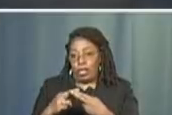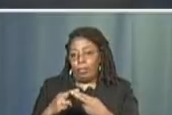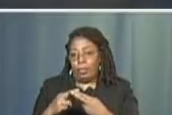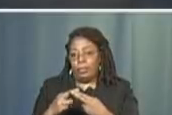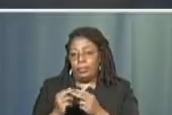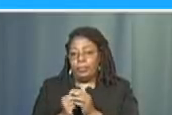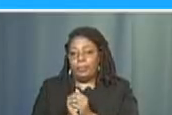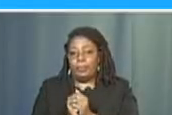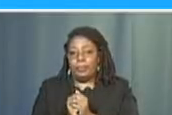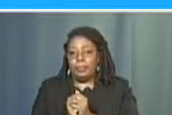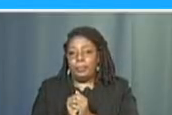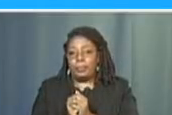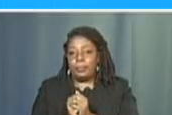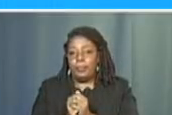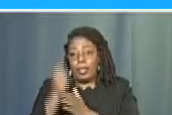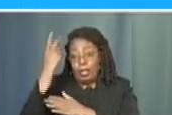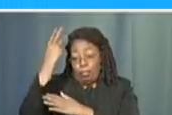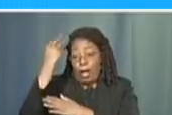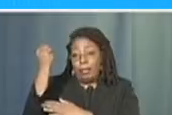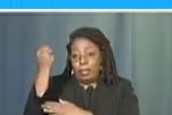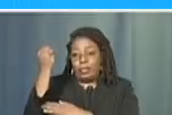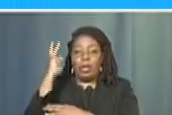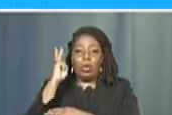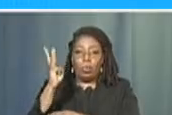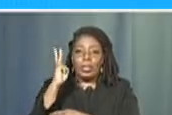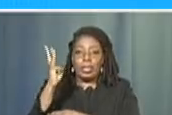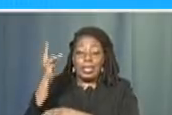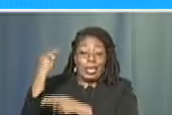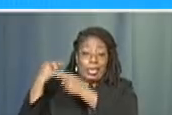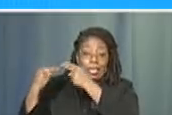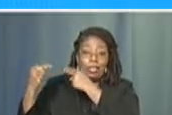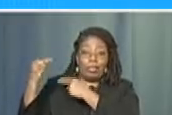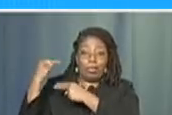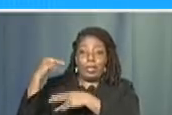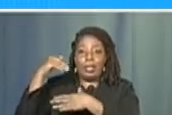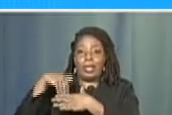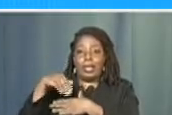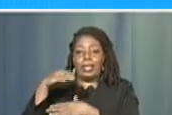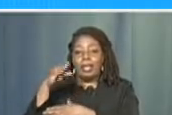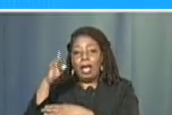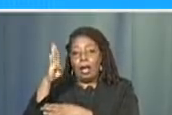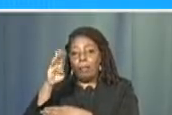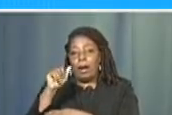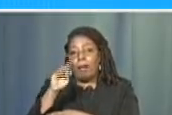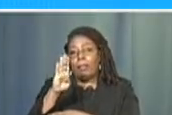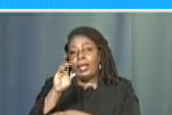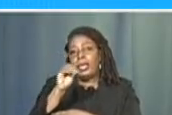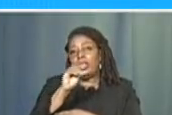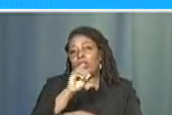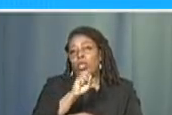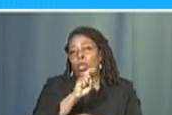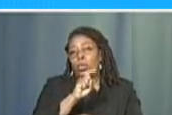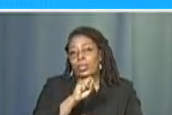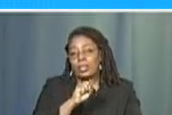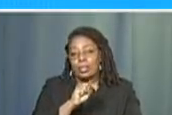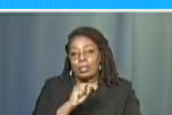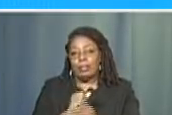ahead. And the Prime Minister witnessing history in Barbados. We'll be back right after